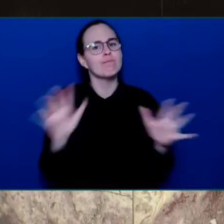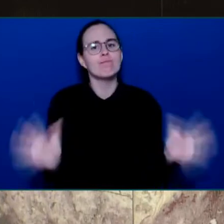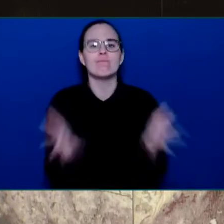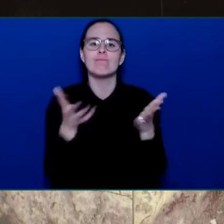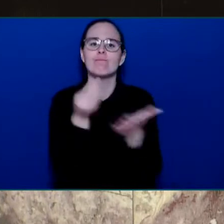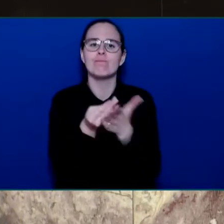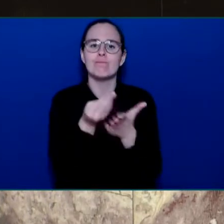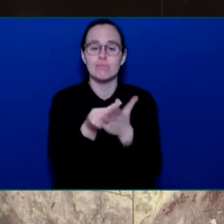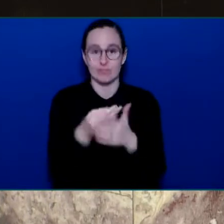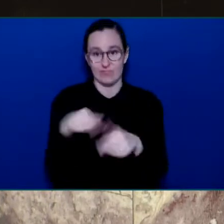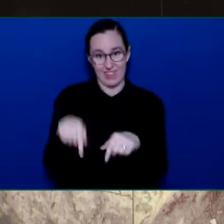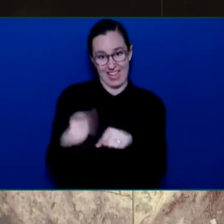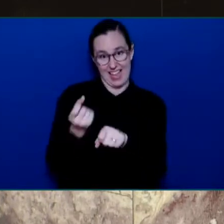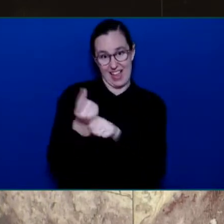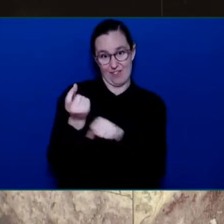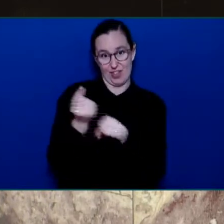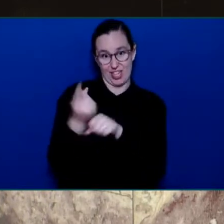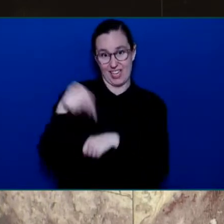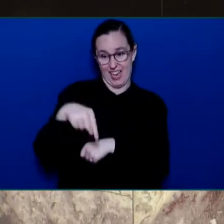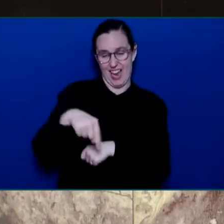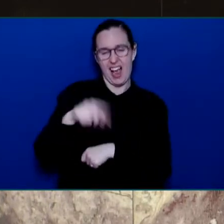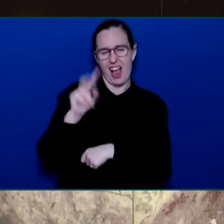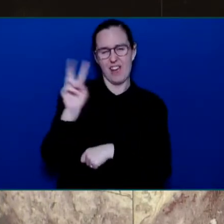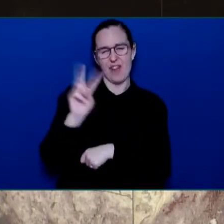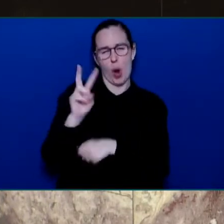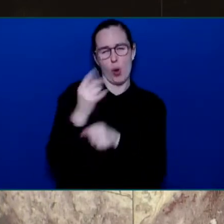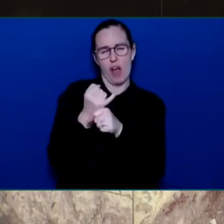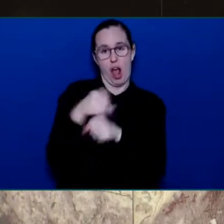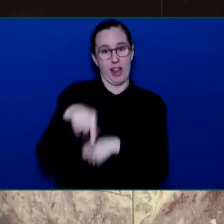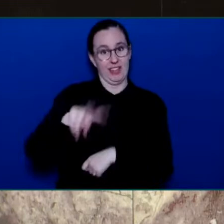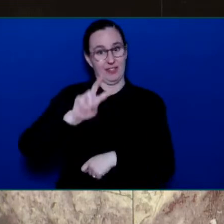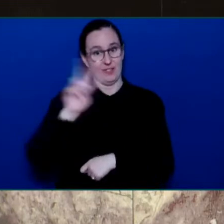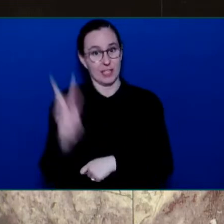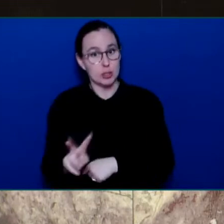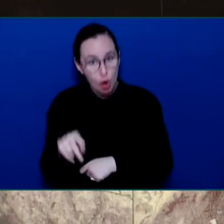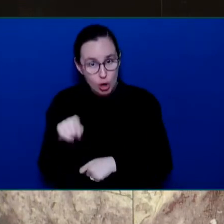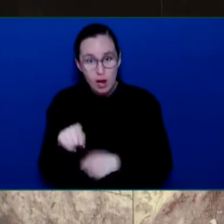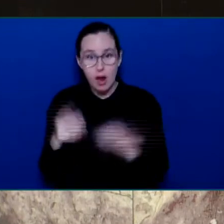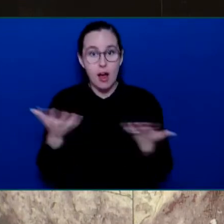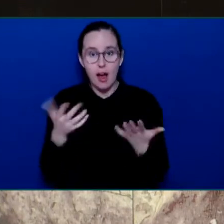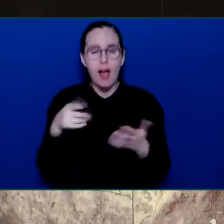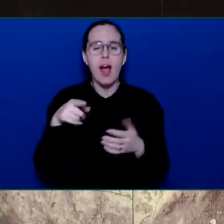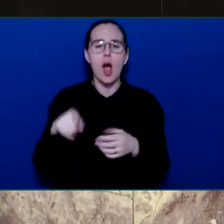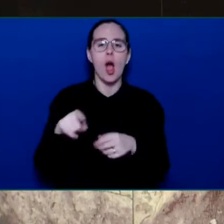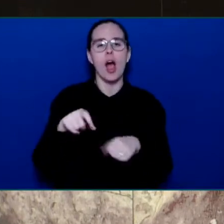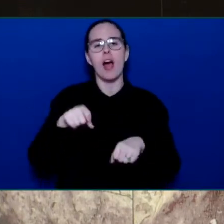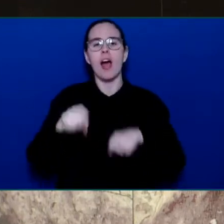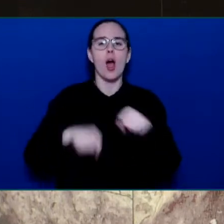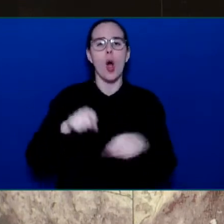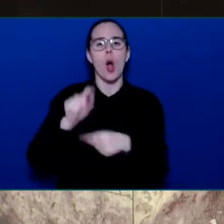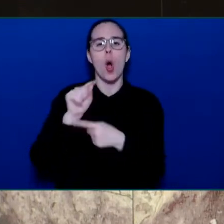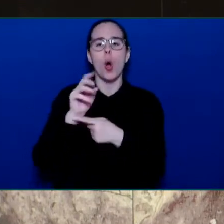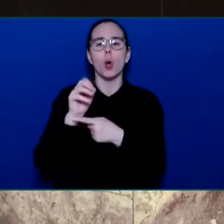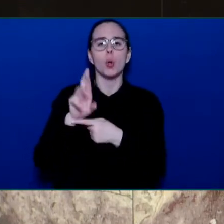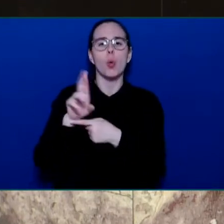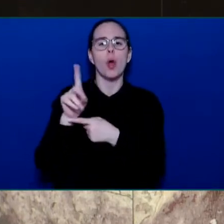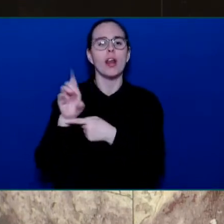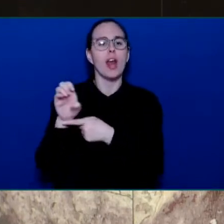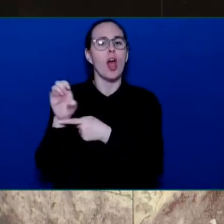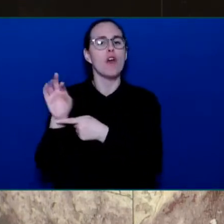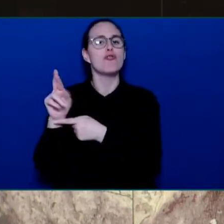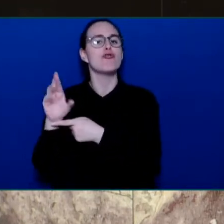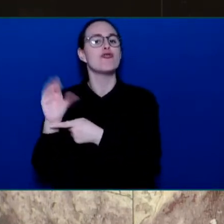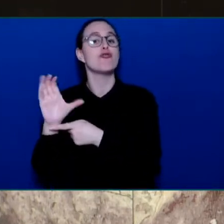police officer with a vision has led to a charity cycling event where police officers and emergency service personnel cycle Vancouver